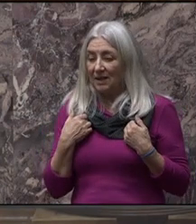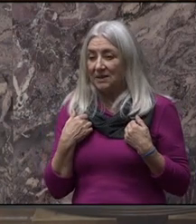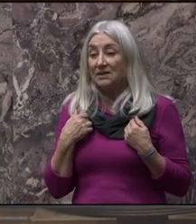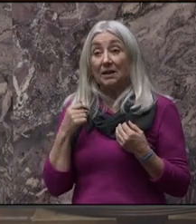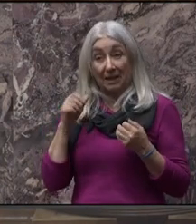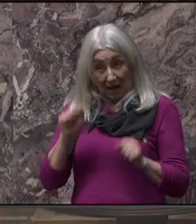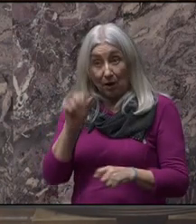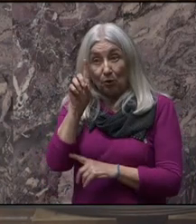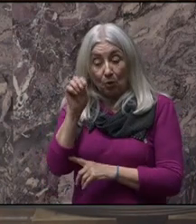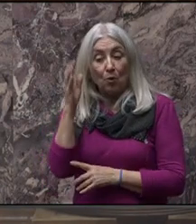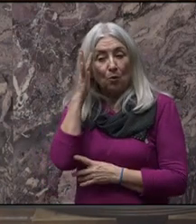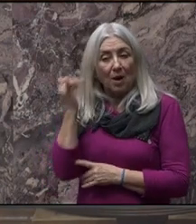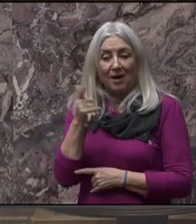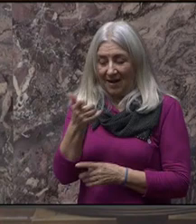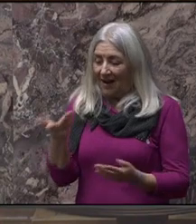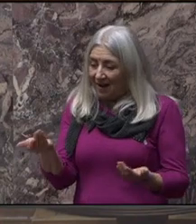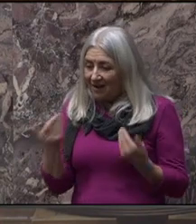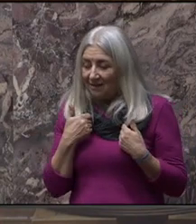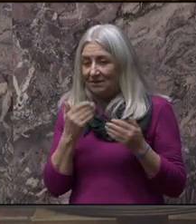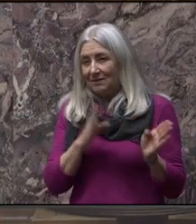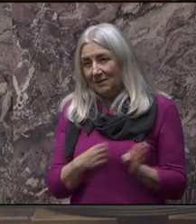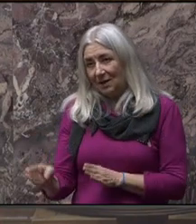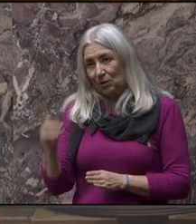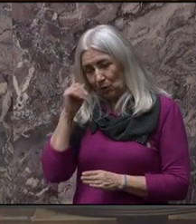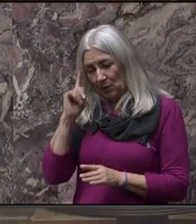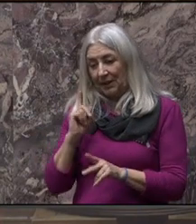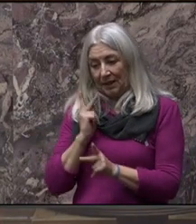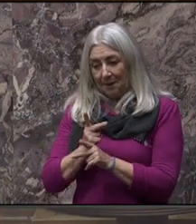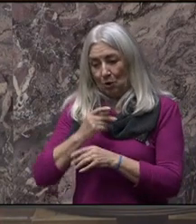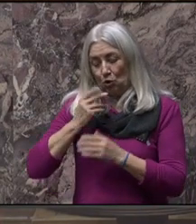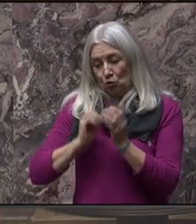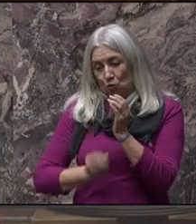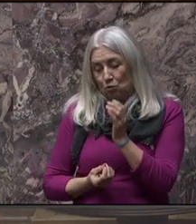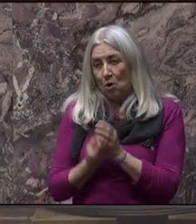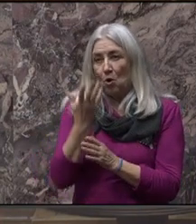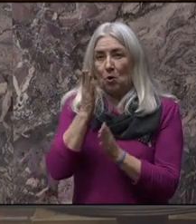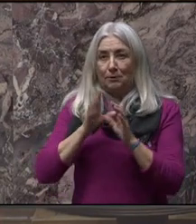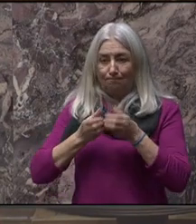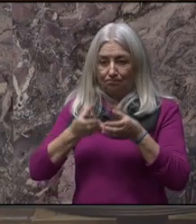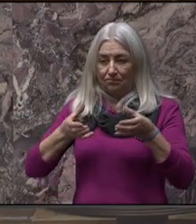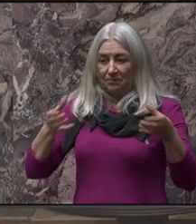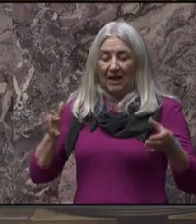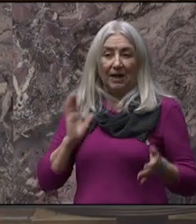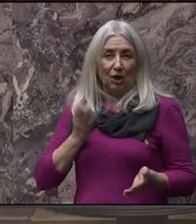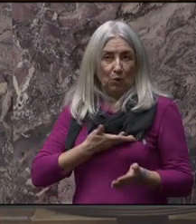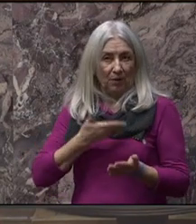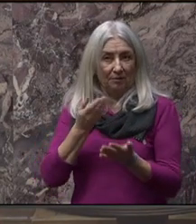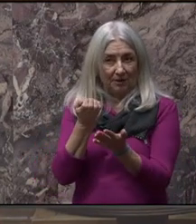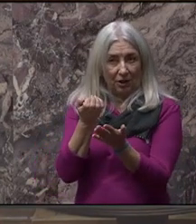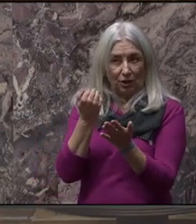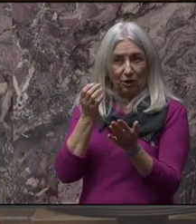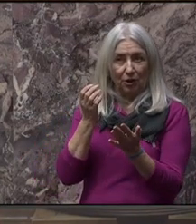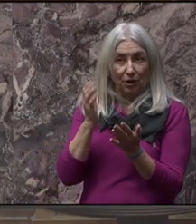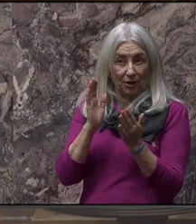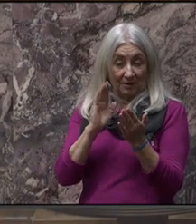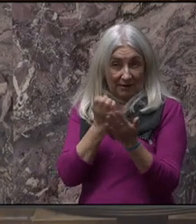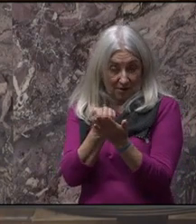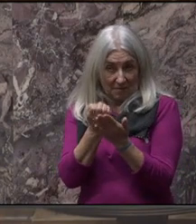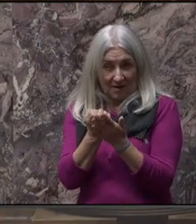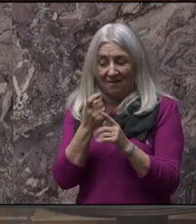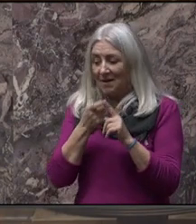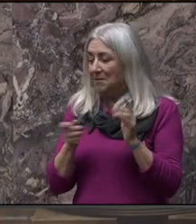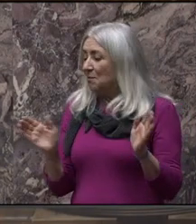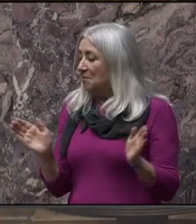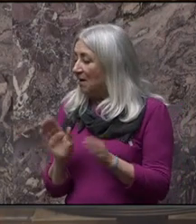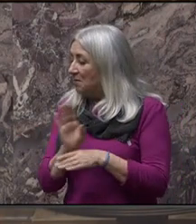this because it has a plan to continue growing our economy into the future. From small businesses to